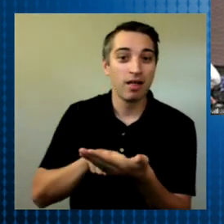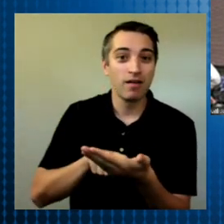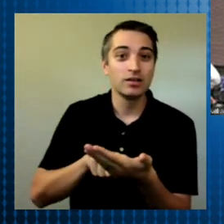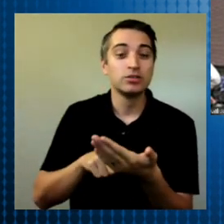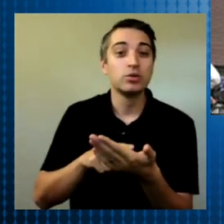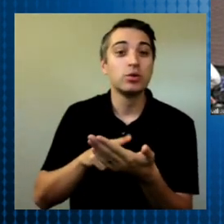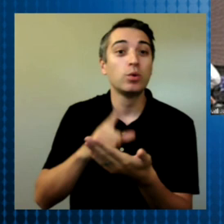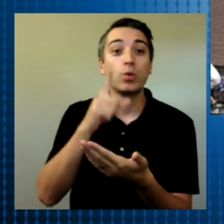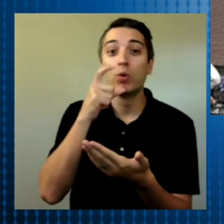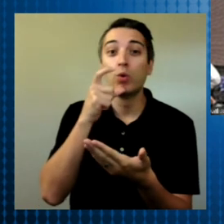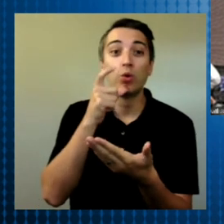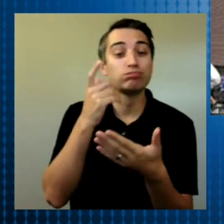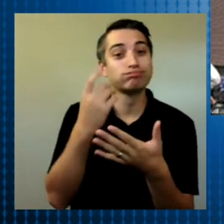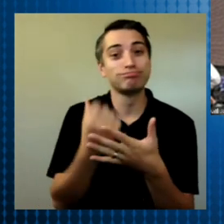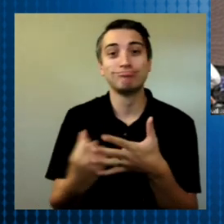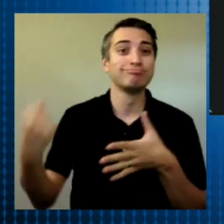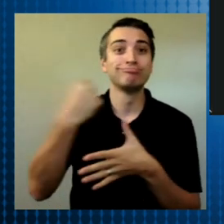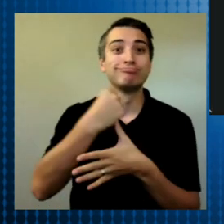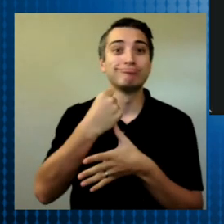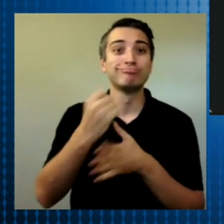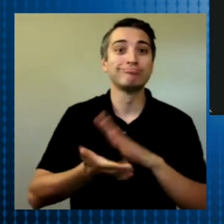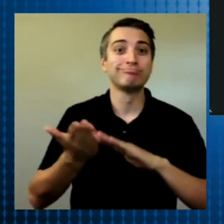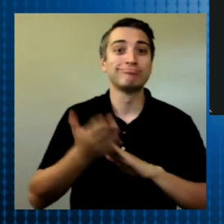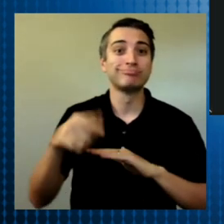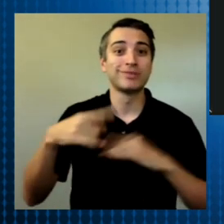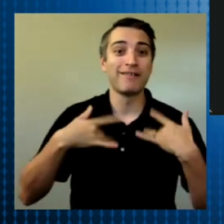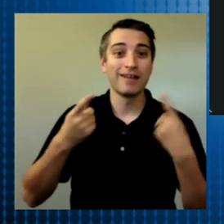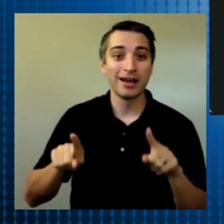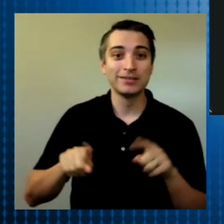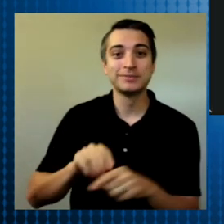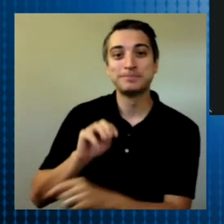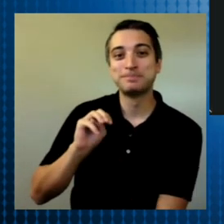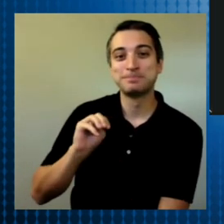of this event, and that would be Mrs. Lynetta Coney